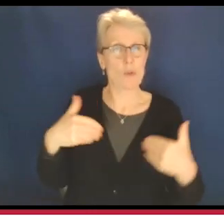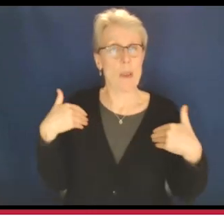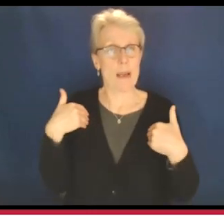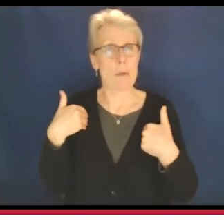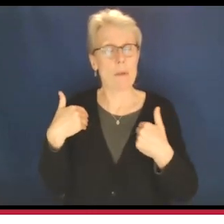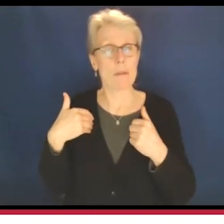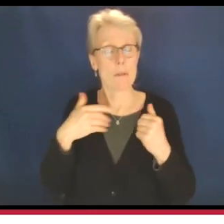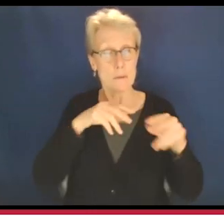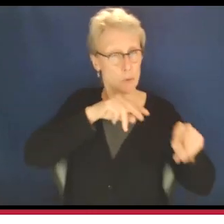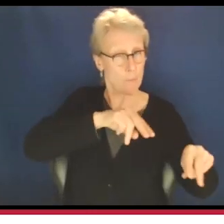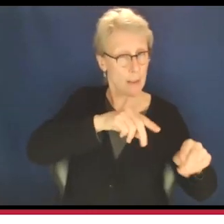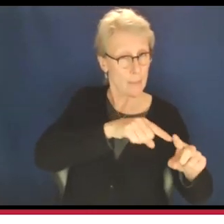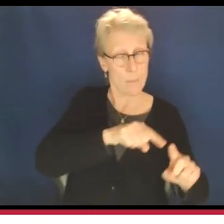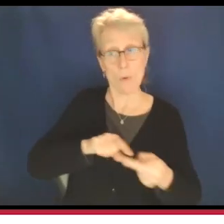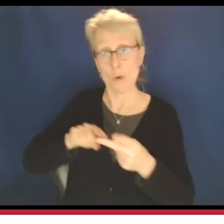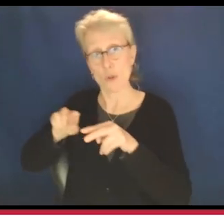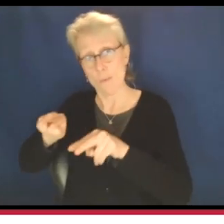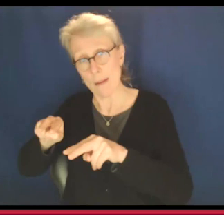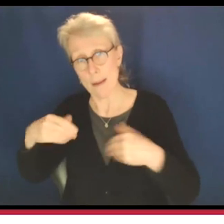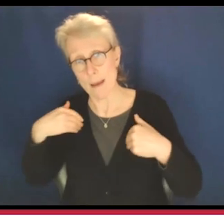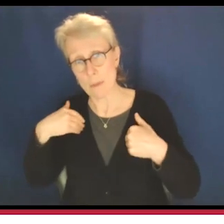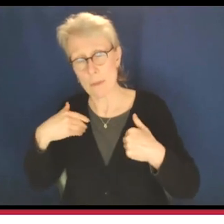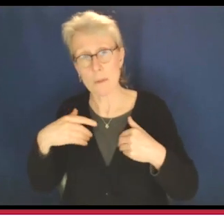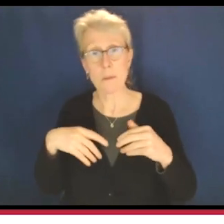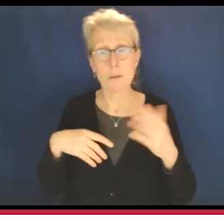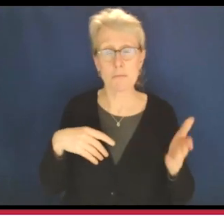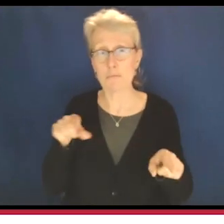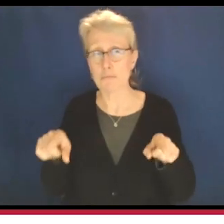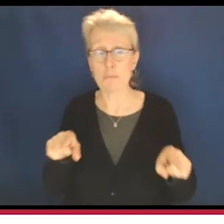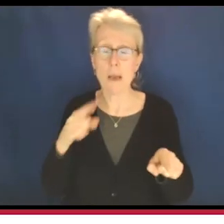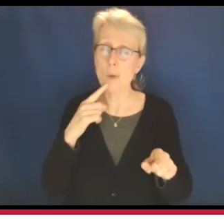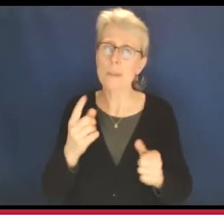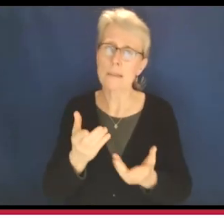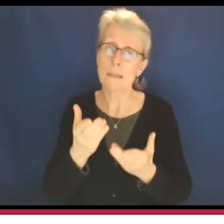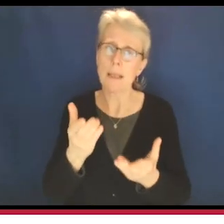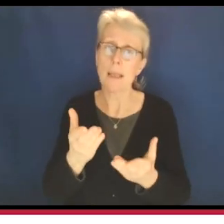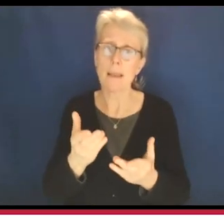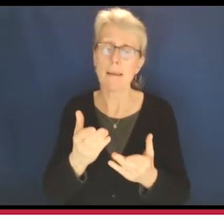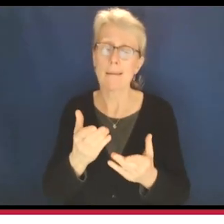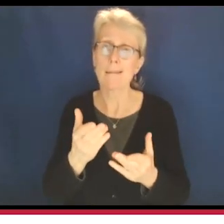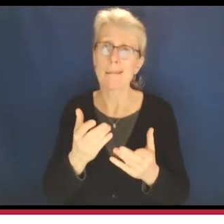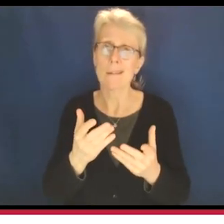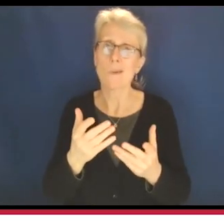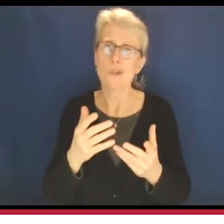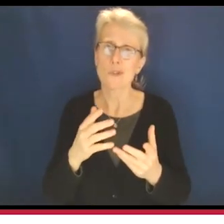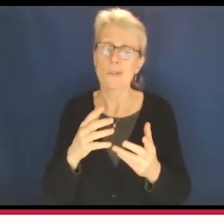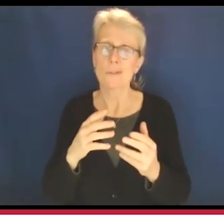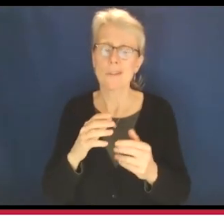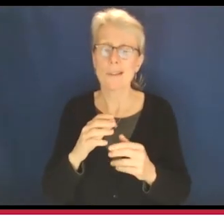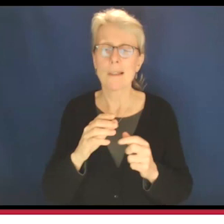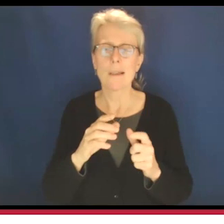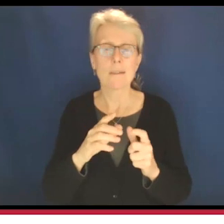animals. And I think I would come down, given what I've just said, on a greater focus on endemic